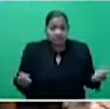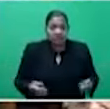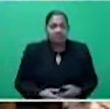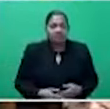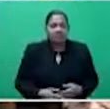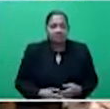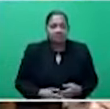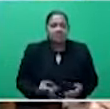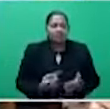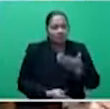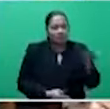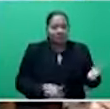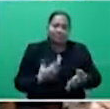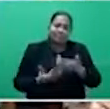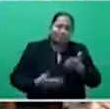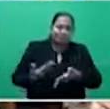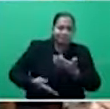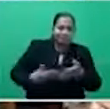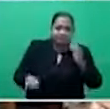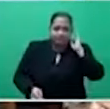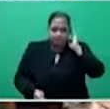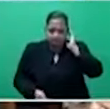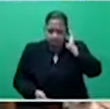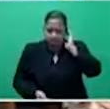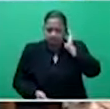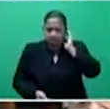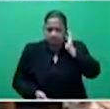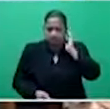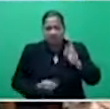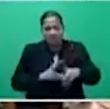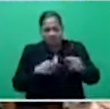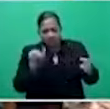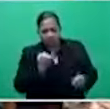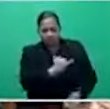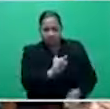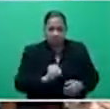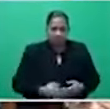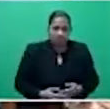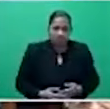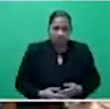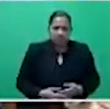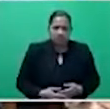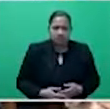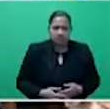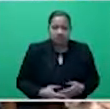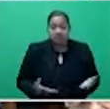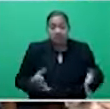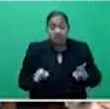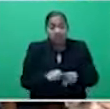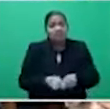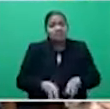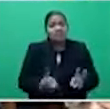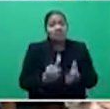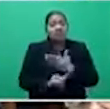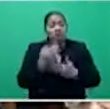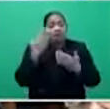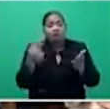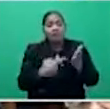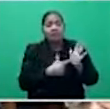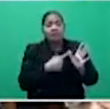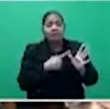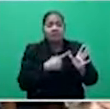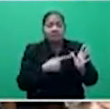this. Pontificate as if there's something drastically wrong. In the same way, Honourable Tanya Wanganika said,